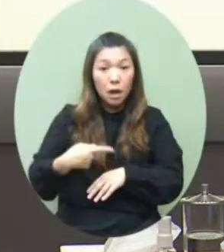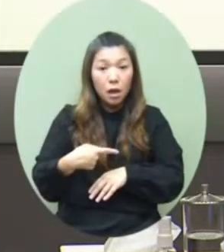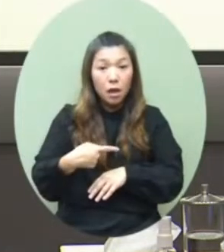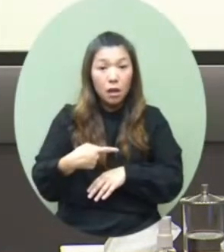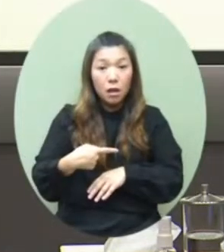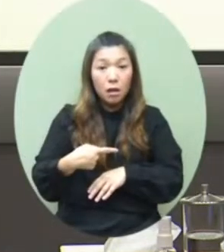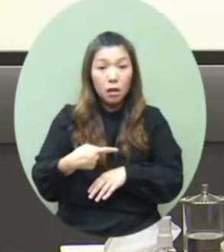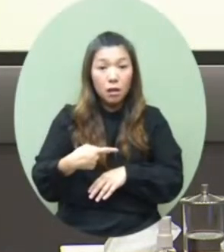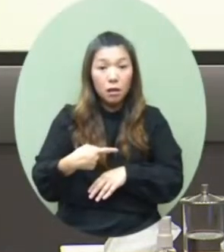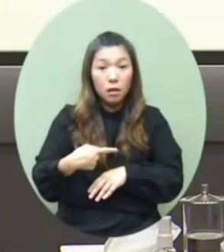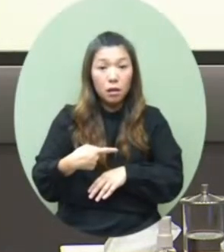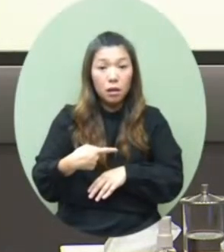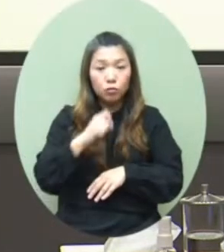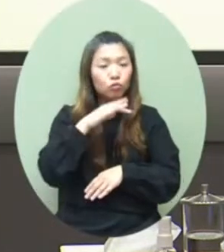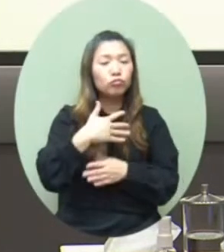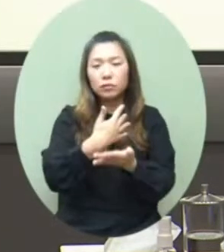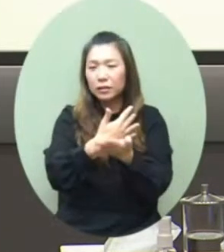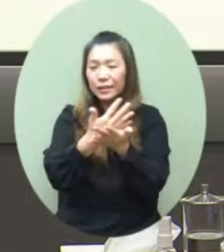festival